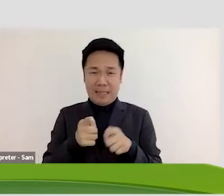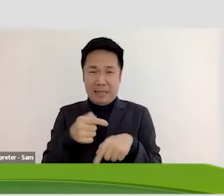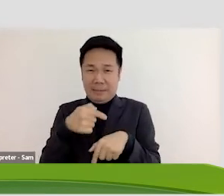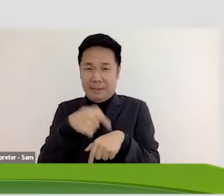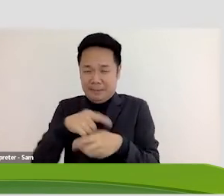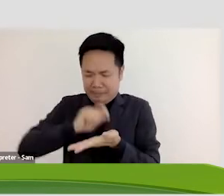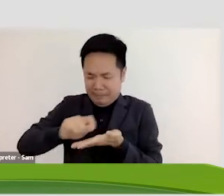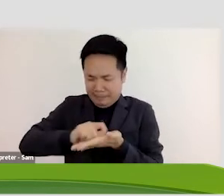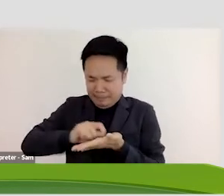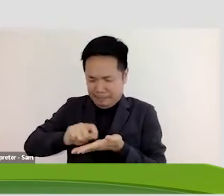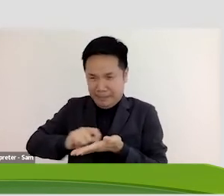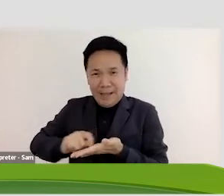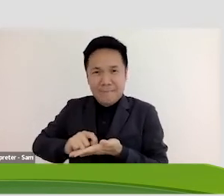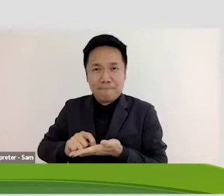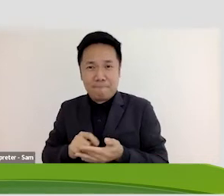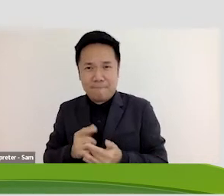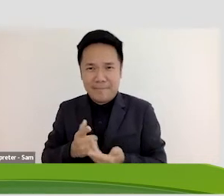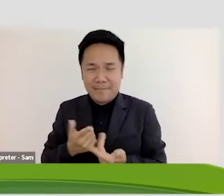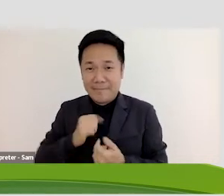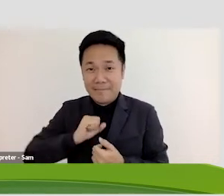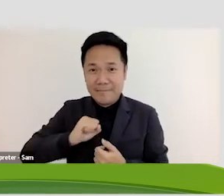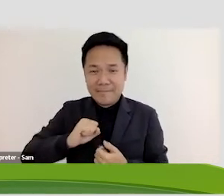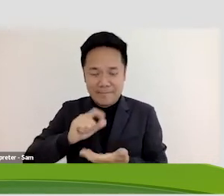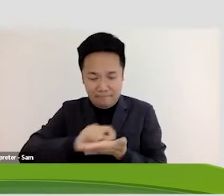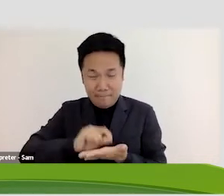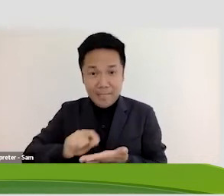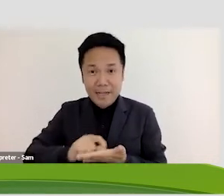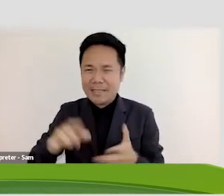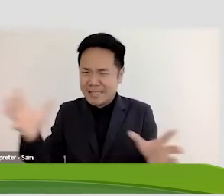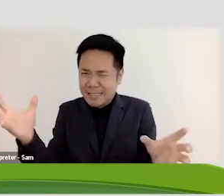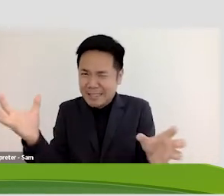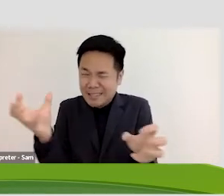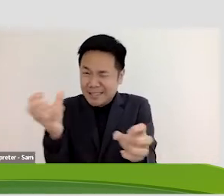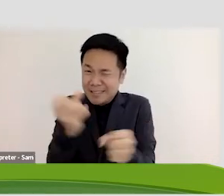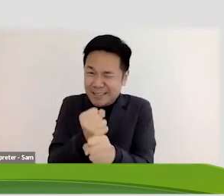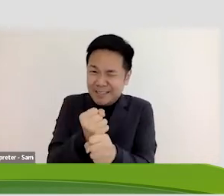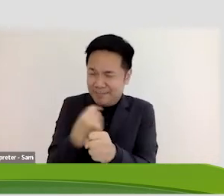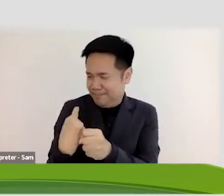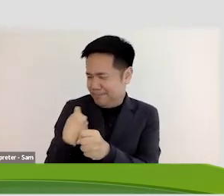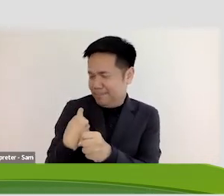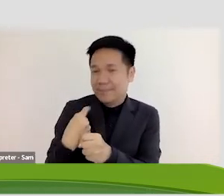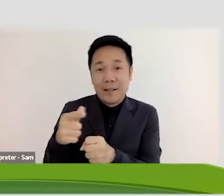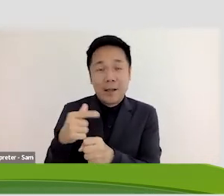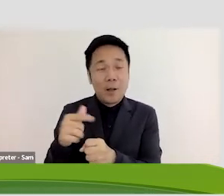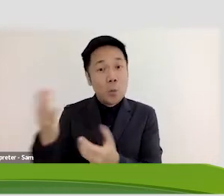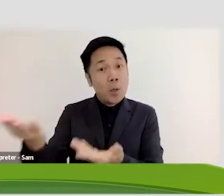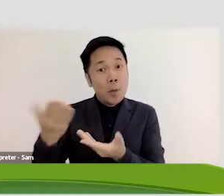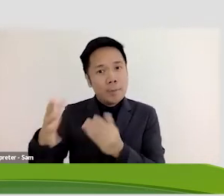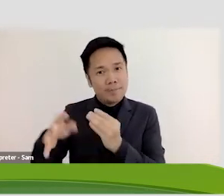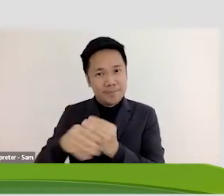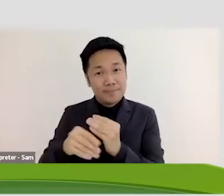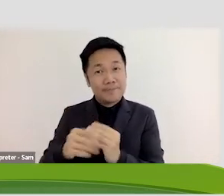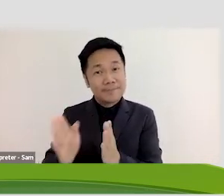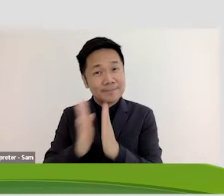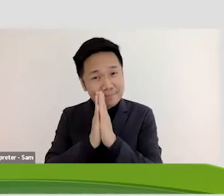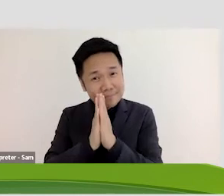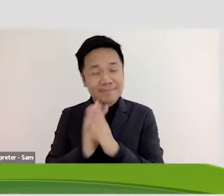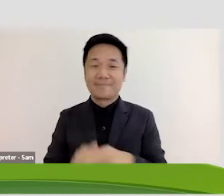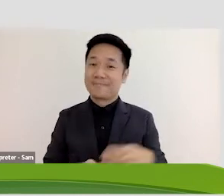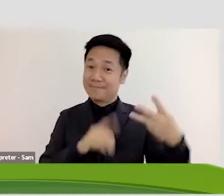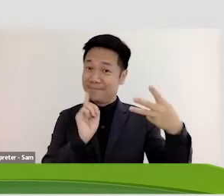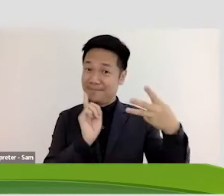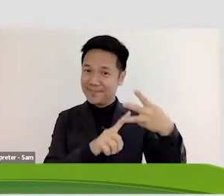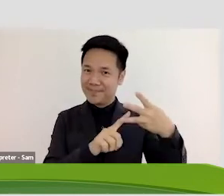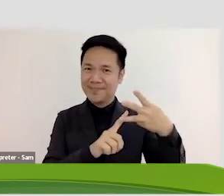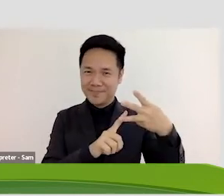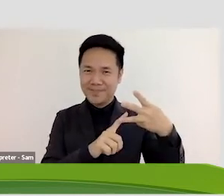the richness of your discussions, and comments on the recommendations will be welcomed. Session 3 recognized